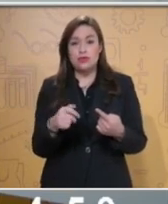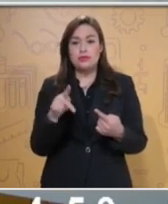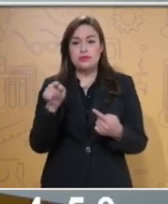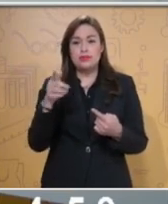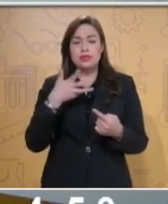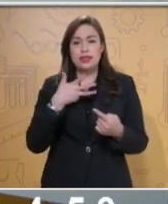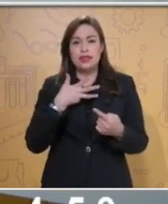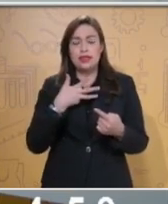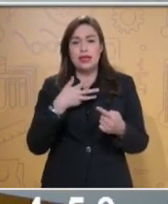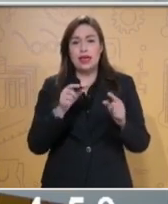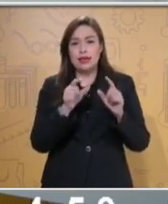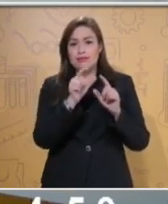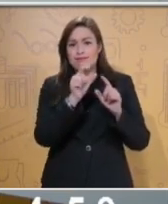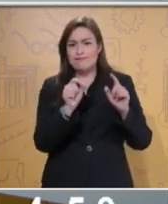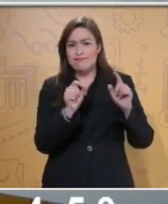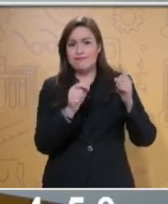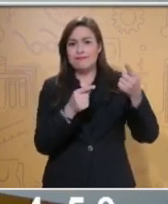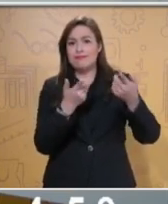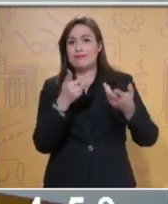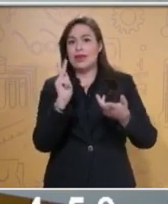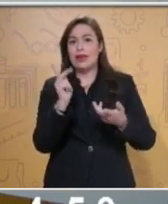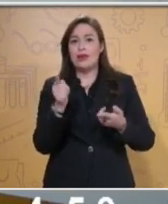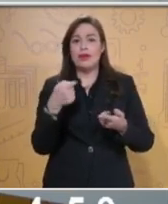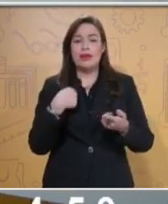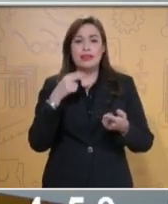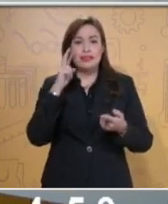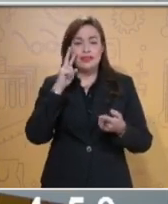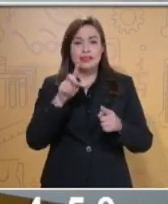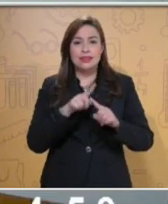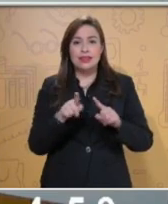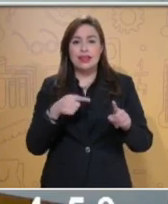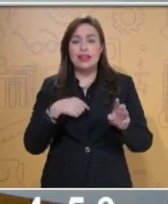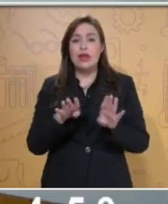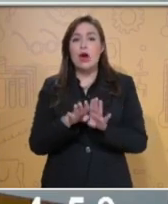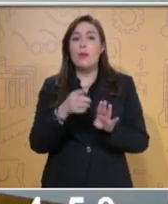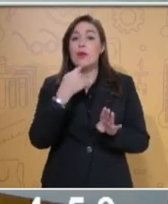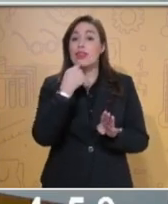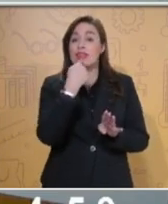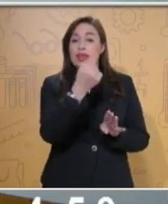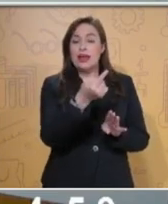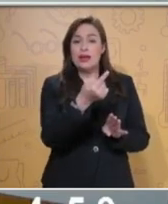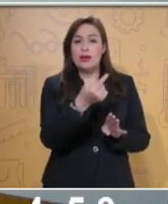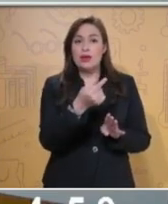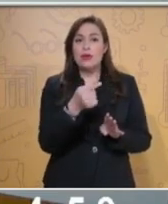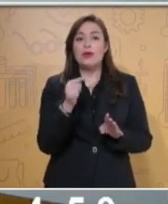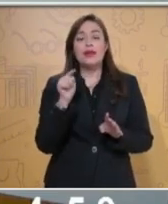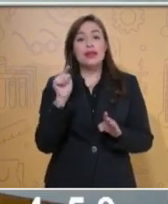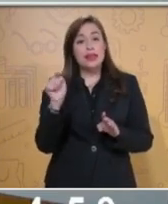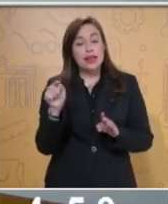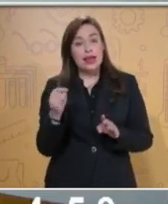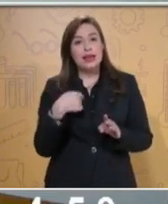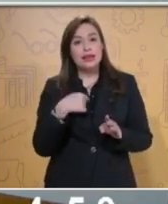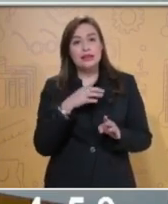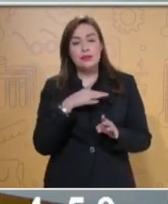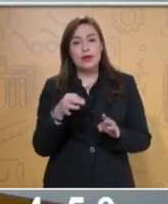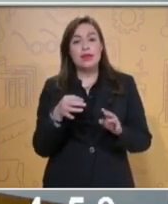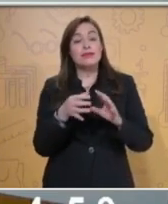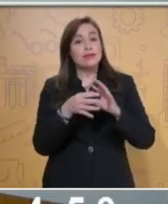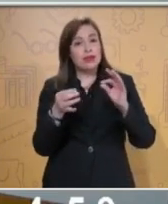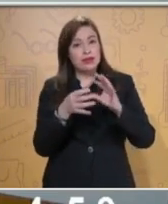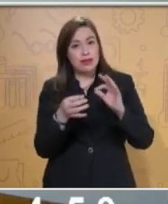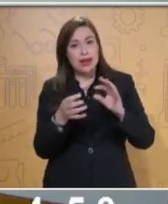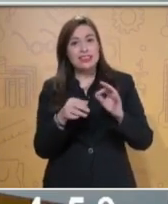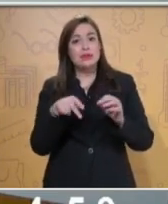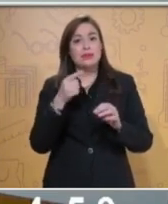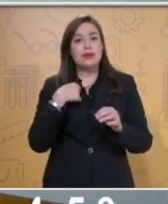have a stem, and it is closed. So it is for dialogue. Even when it is a cloud, it is for dialogue. So you pay